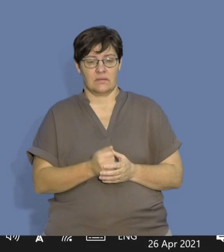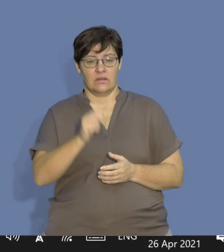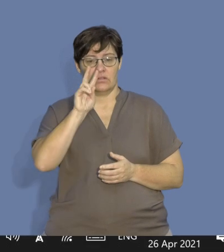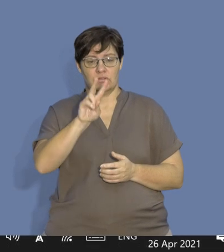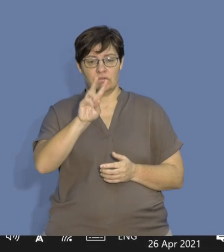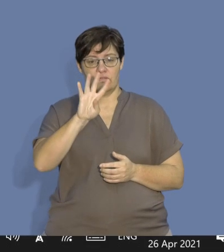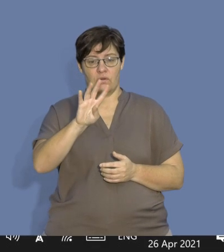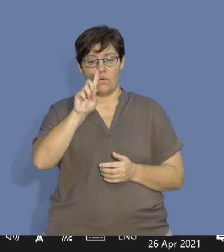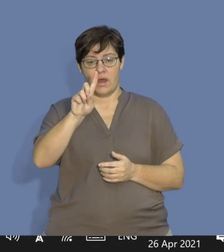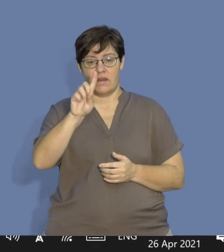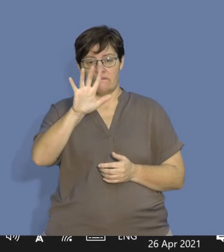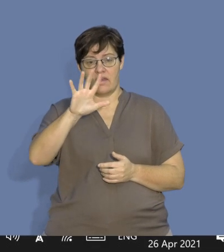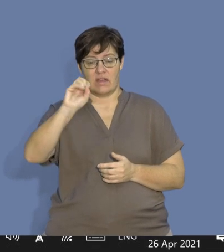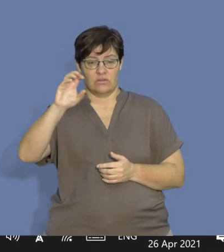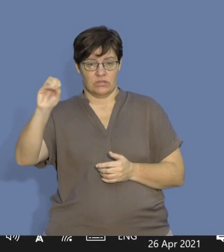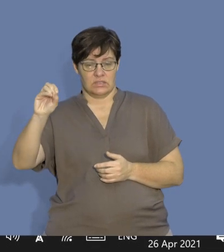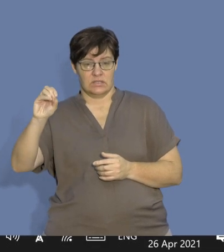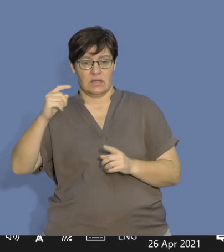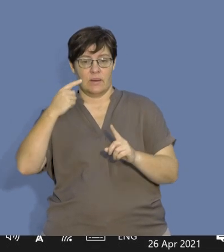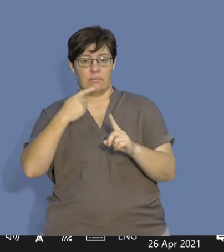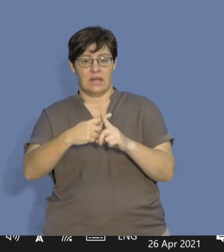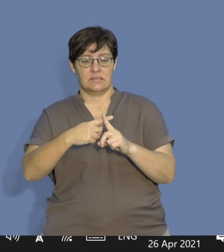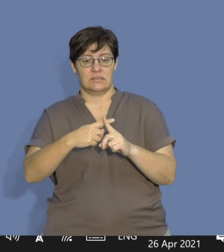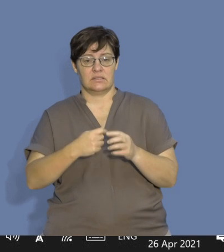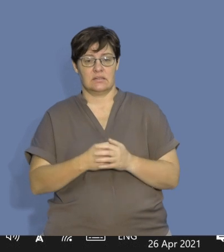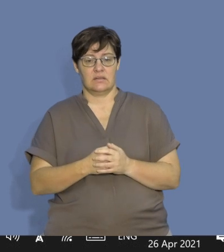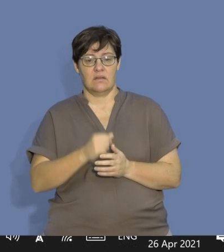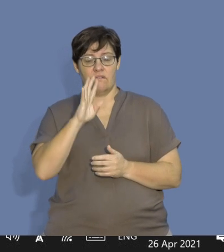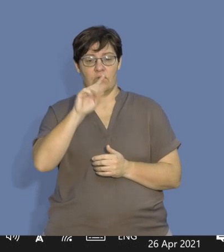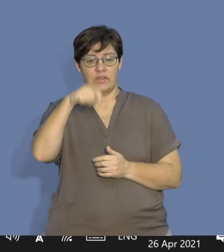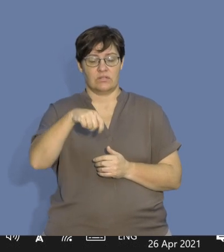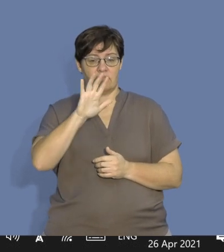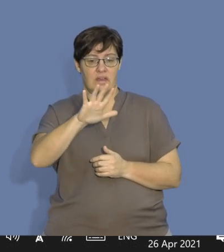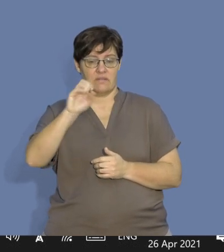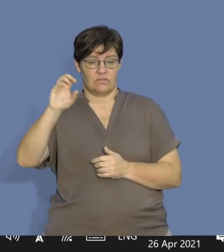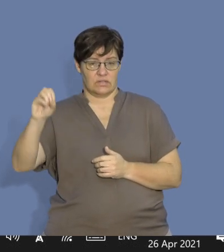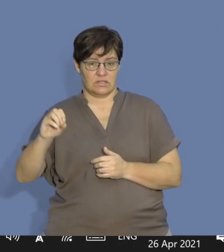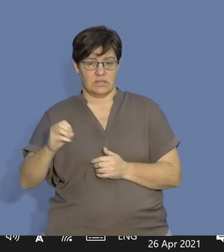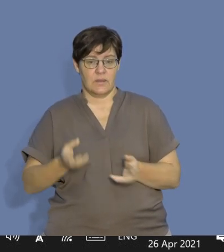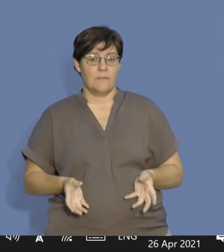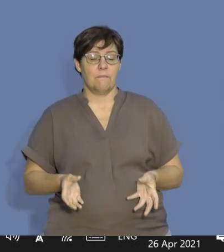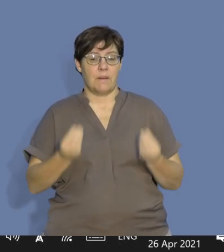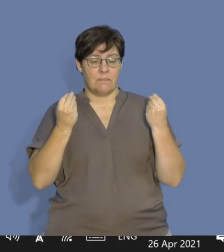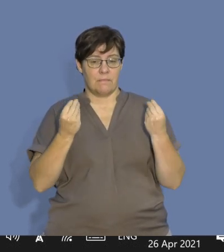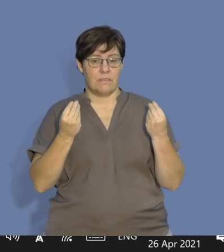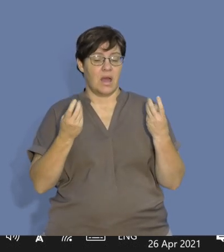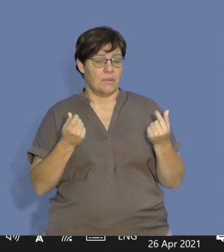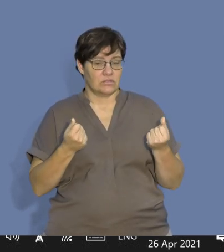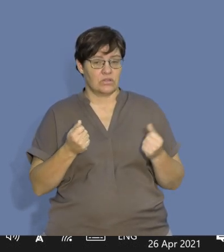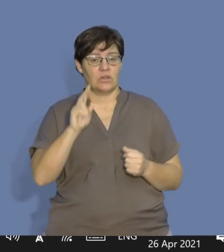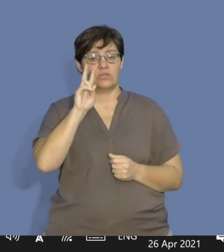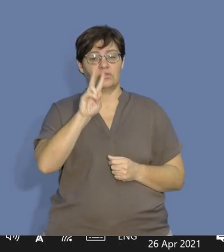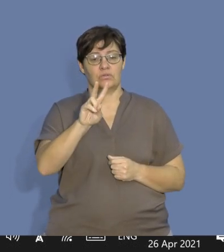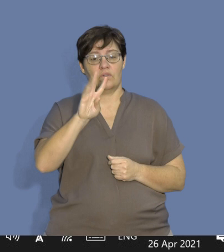get the calculator out, 241,500 plus opening balance